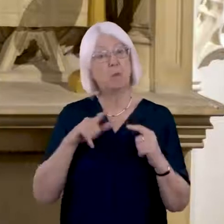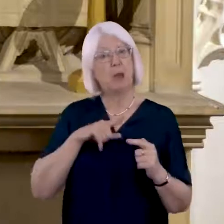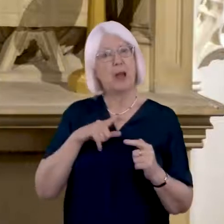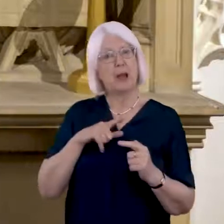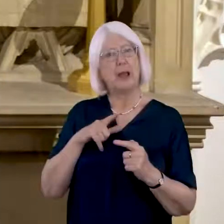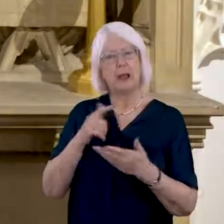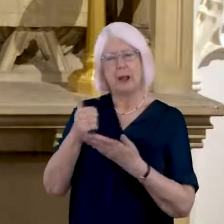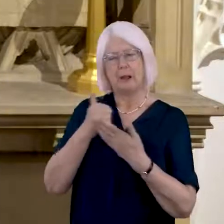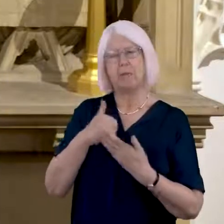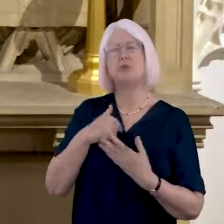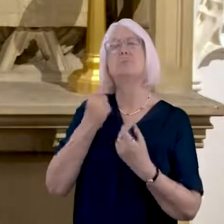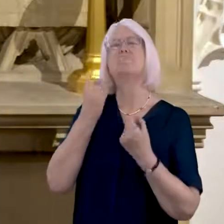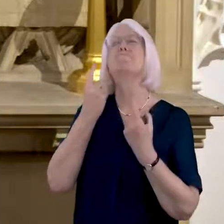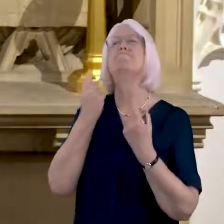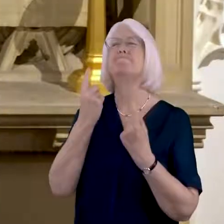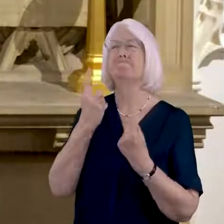way.